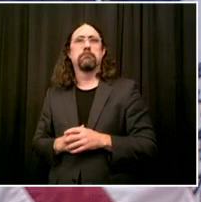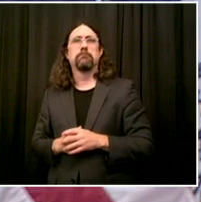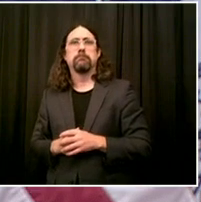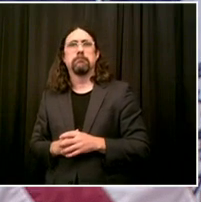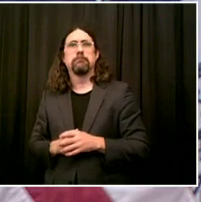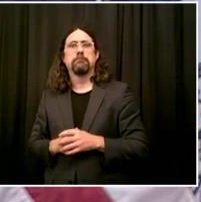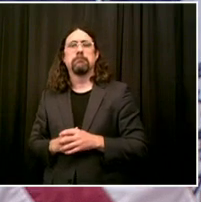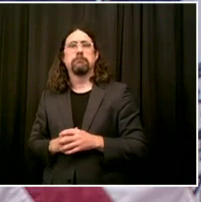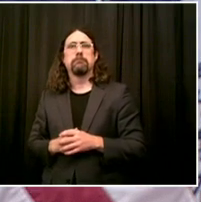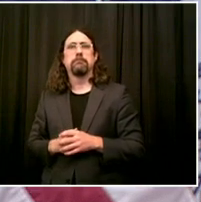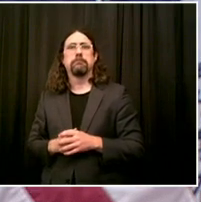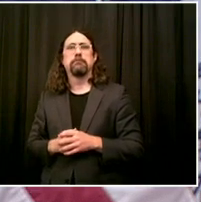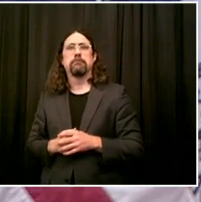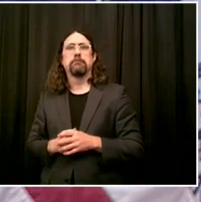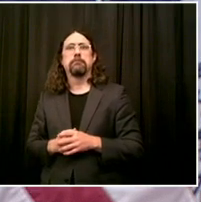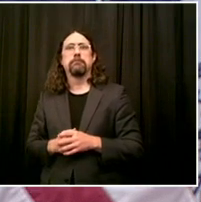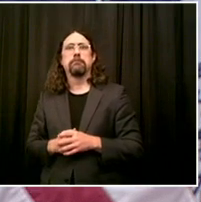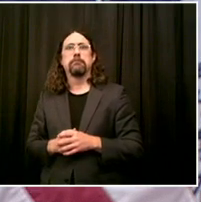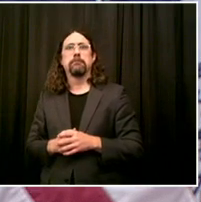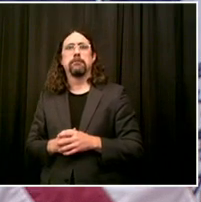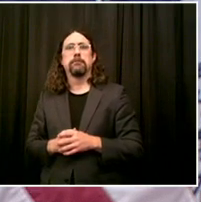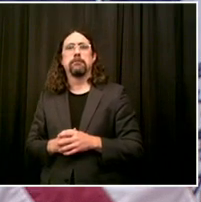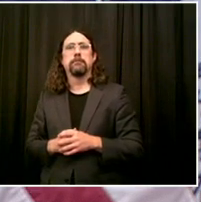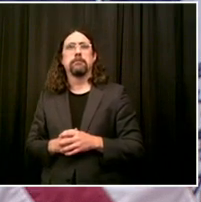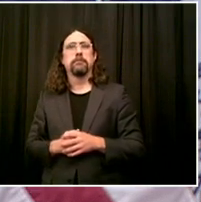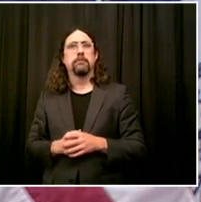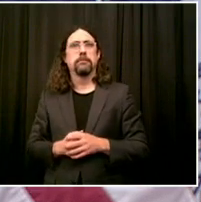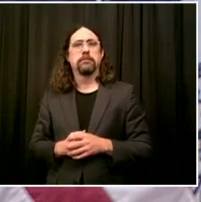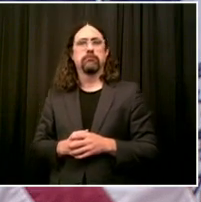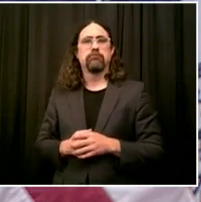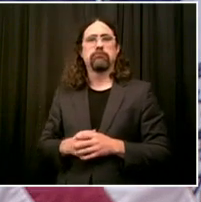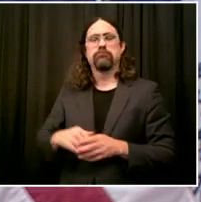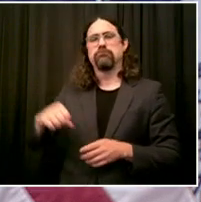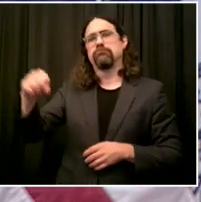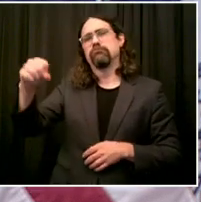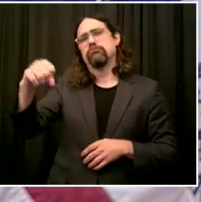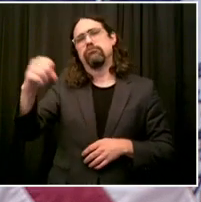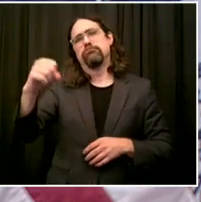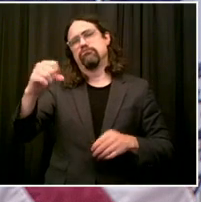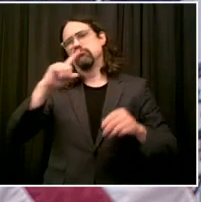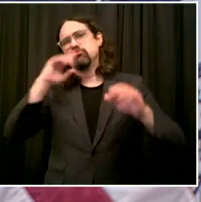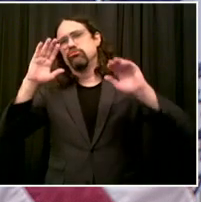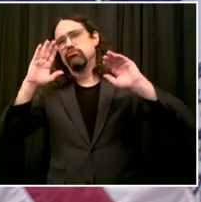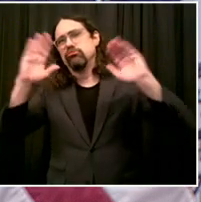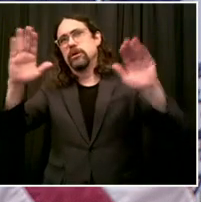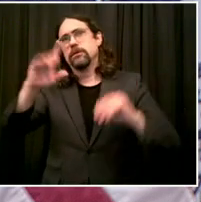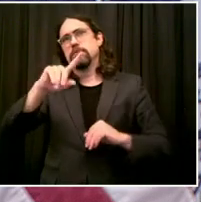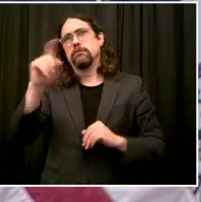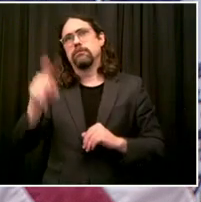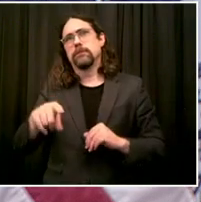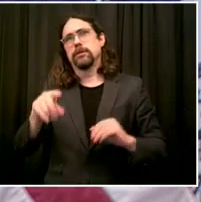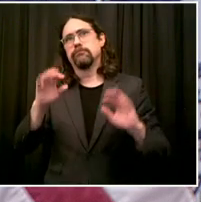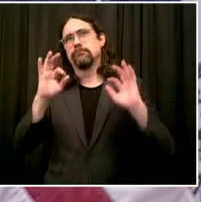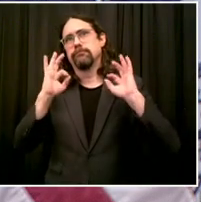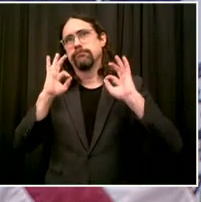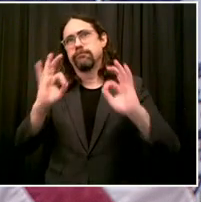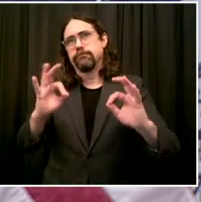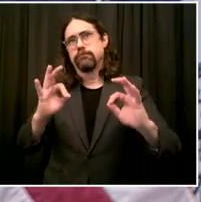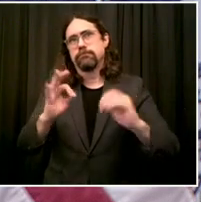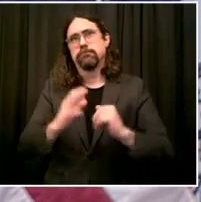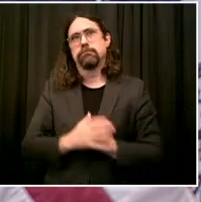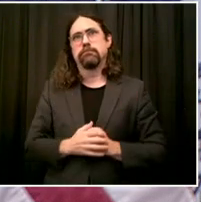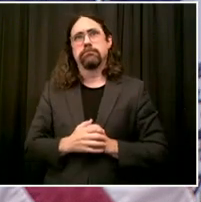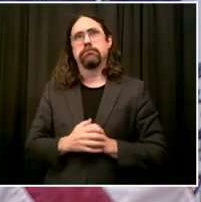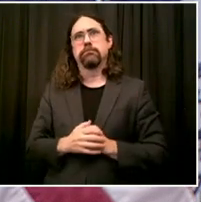conversations part of this? Yeah, thank you. Excellent question, Sydney. Thank you. I'll start, and then our sheriff, Joe Facito, is